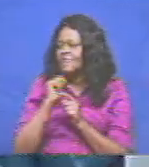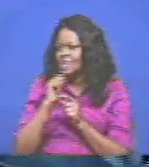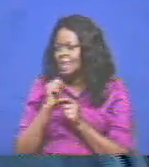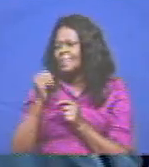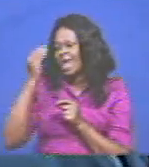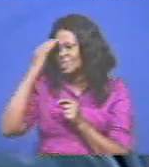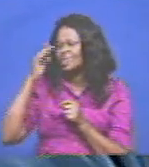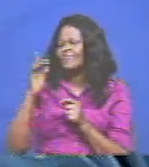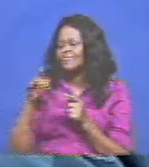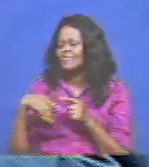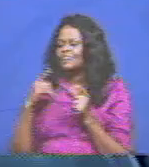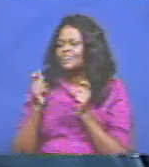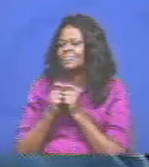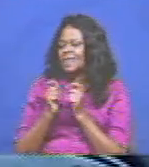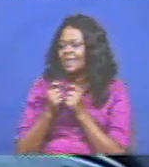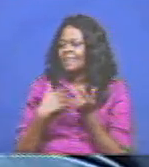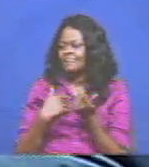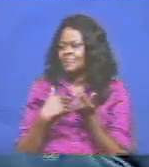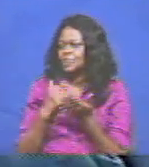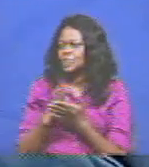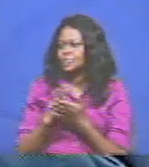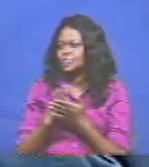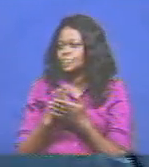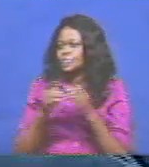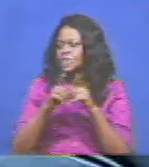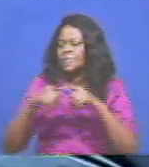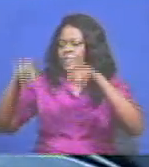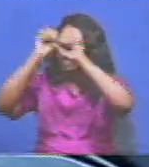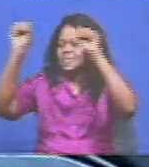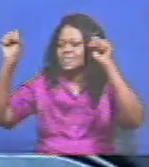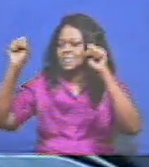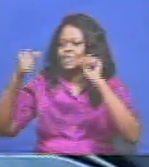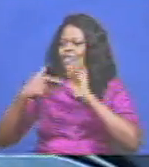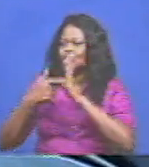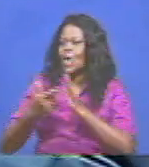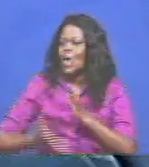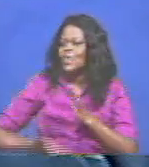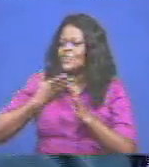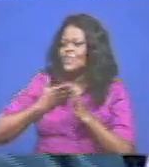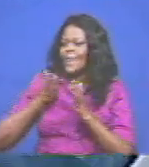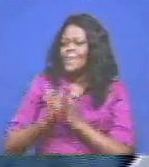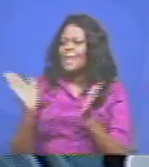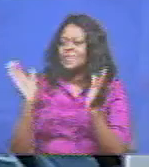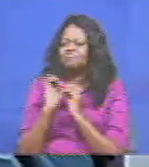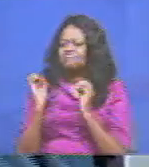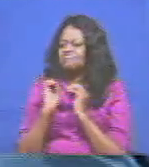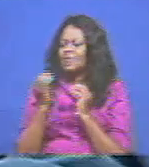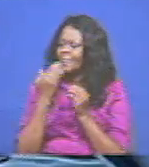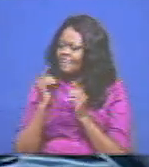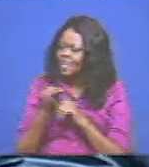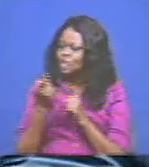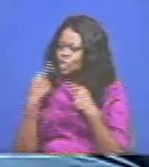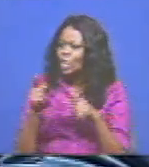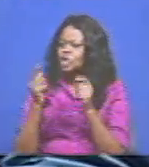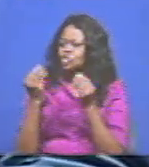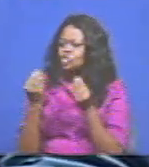And right? that kind of stress. Okay. Because as a head of state, okay. it is not supposed to be in the public. Yes. Because he has not tried to resolve it internally